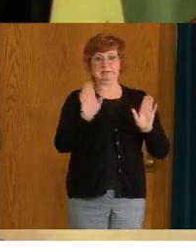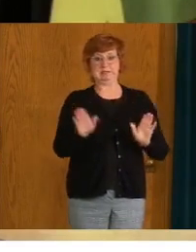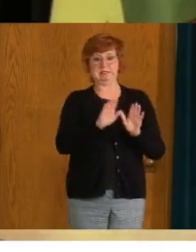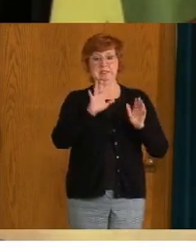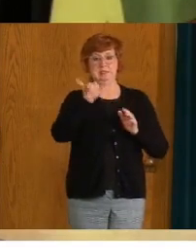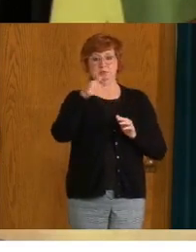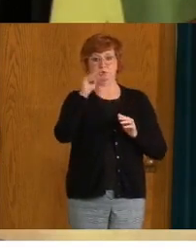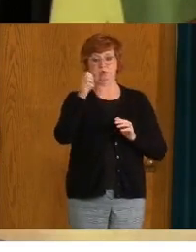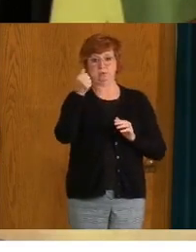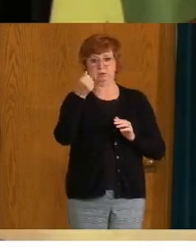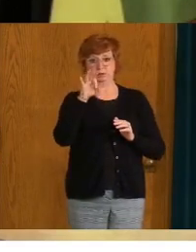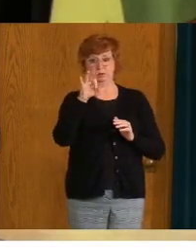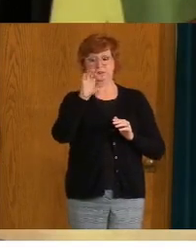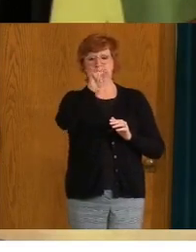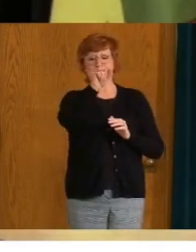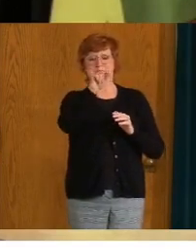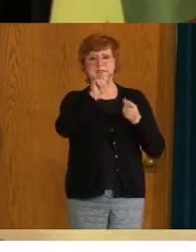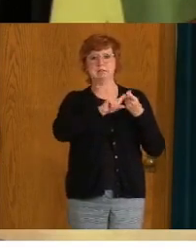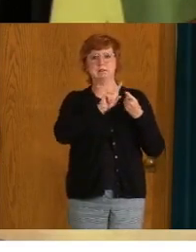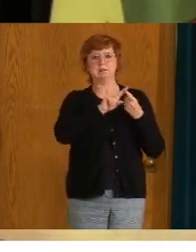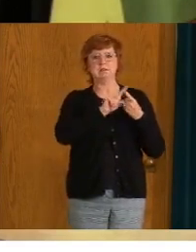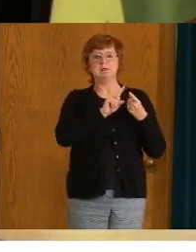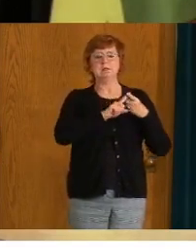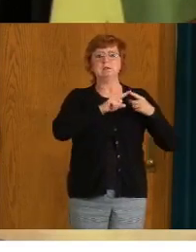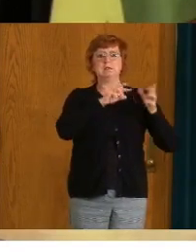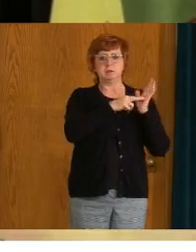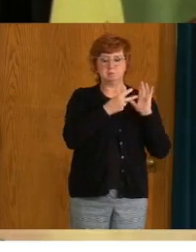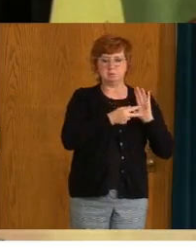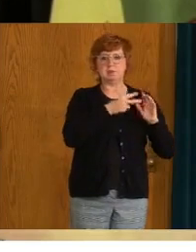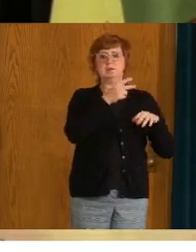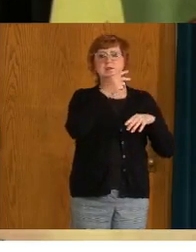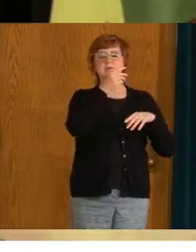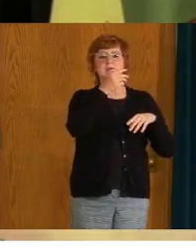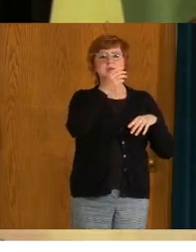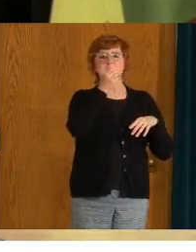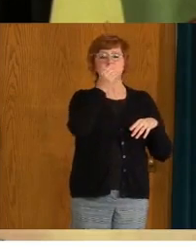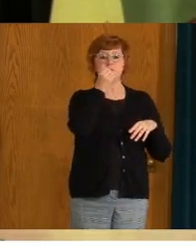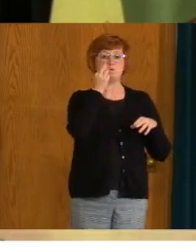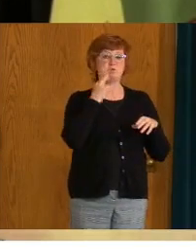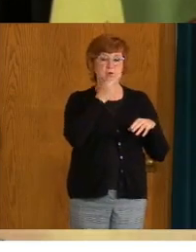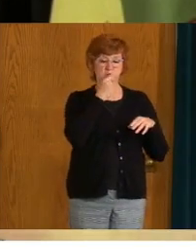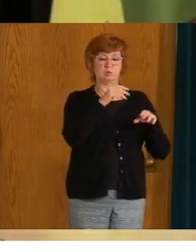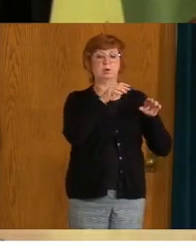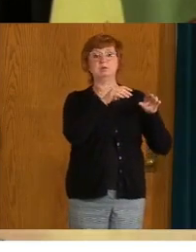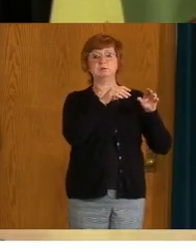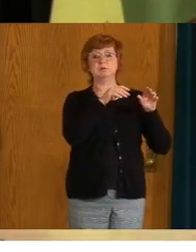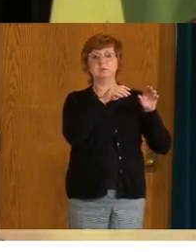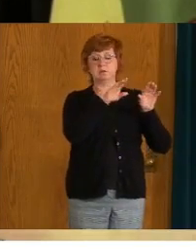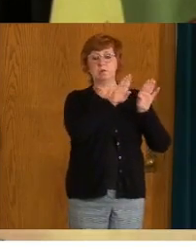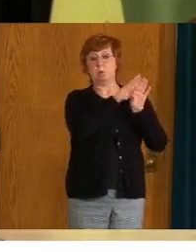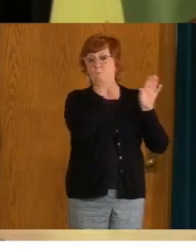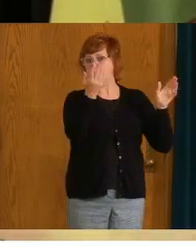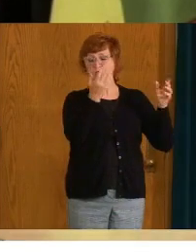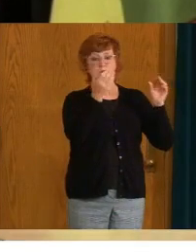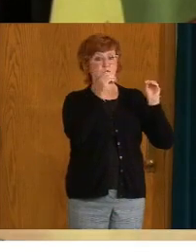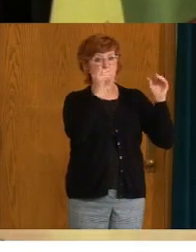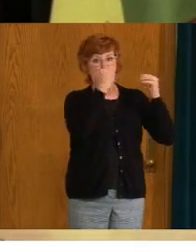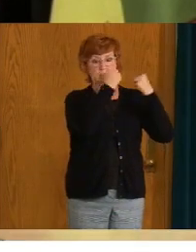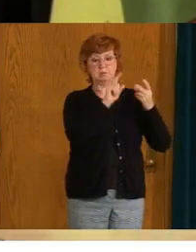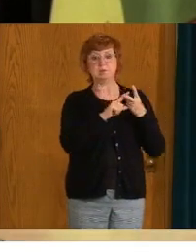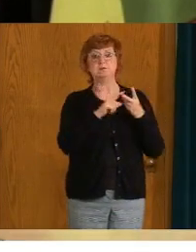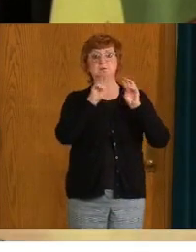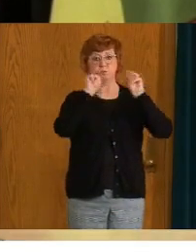and personal services, table capacity limits in restaurants will be removed. Event facilities such as theaters, casinos,